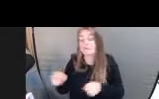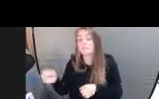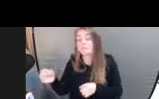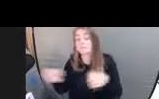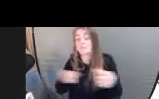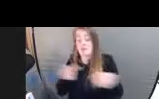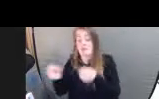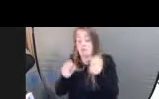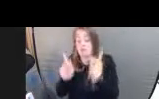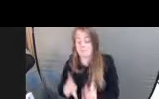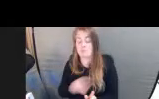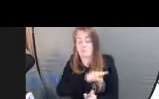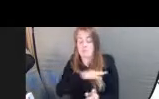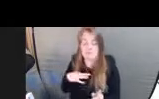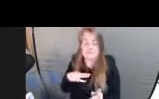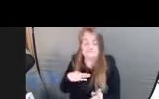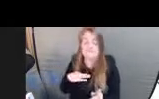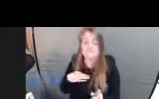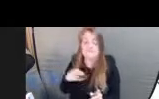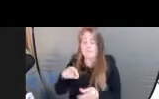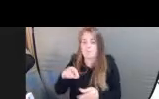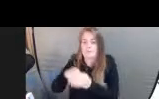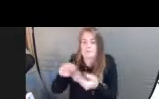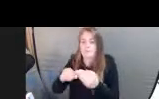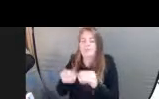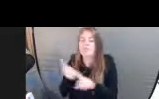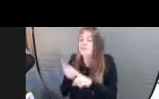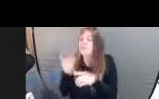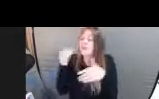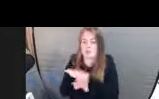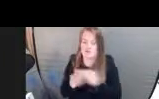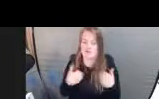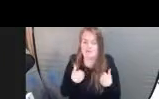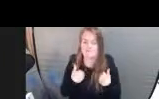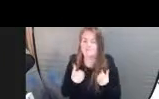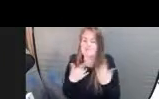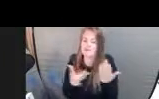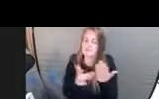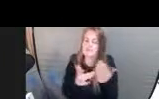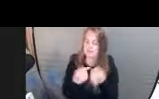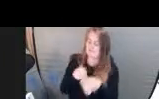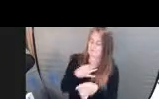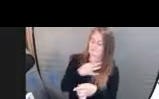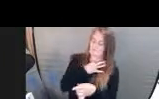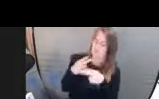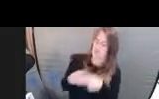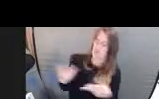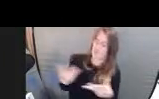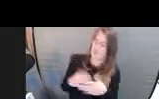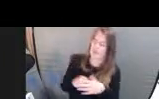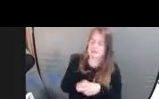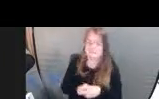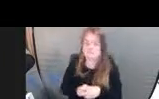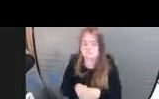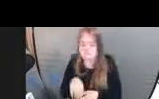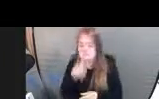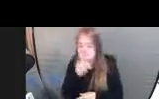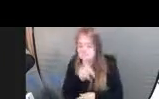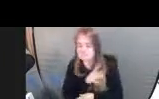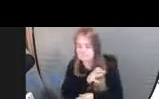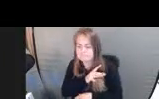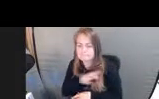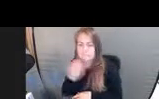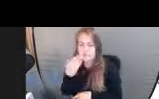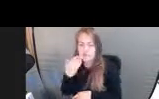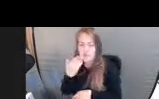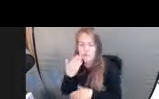the community and they come in and they're using a device and you're wondering what some of these devices are called, it's kind of neat to be able to know some of